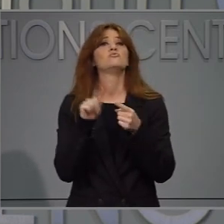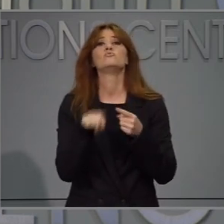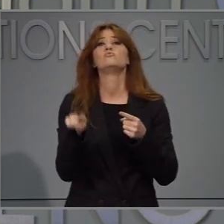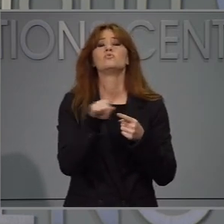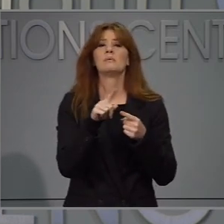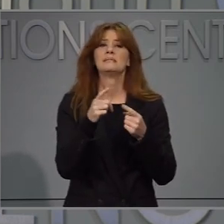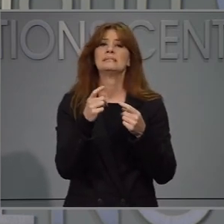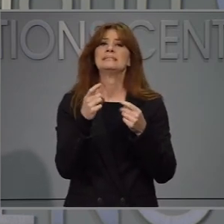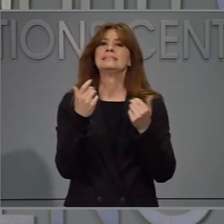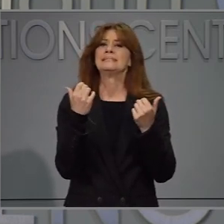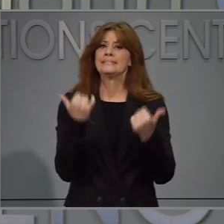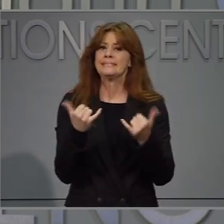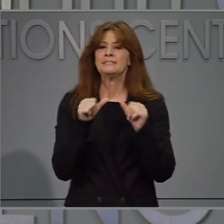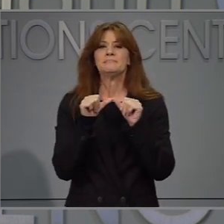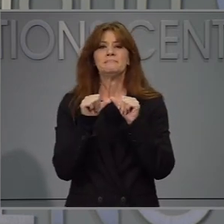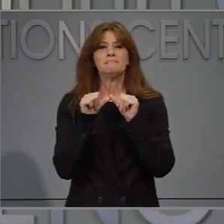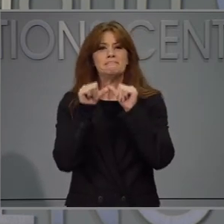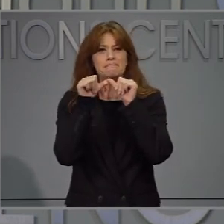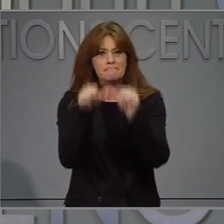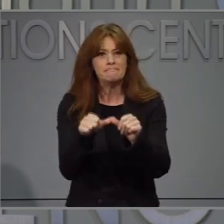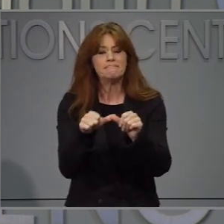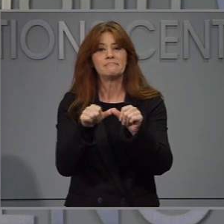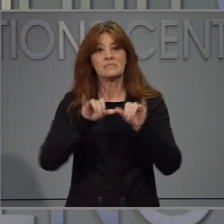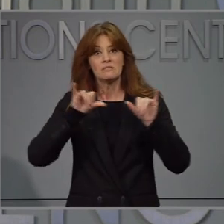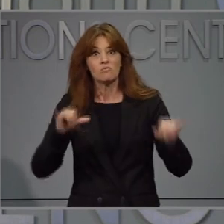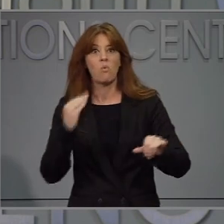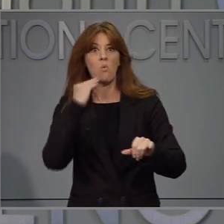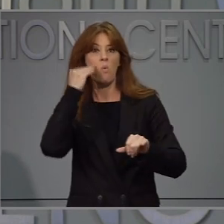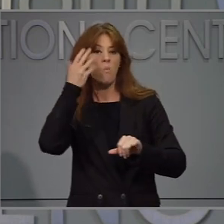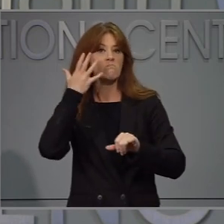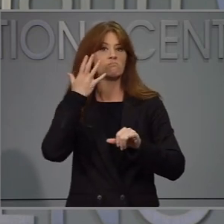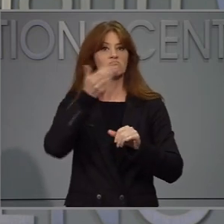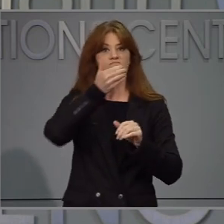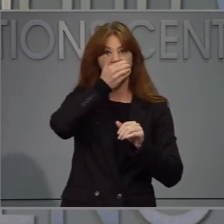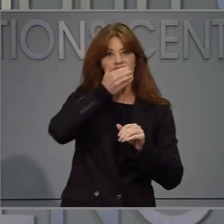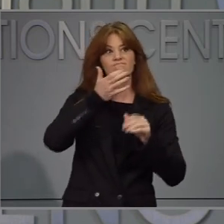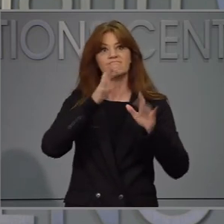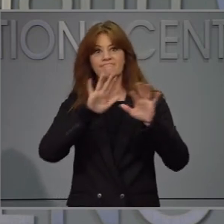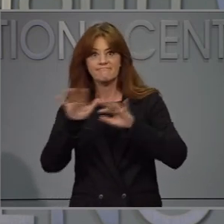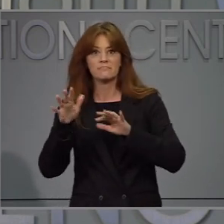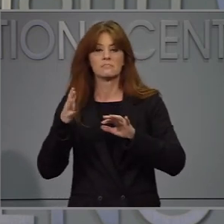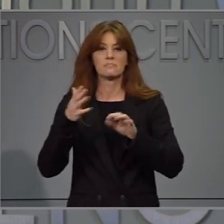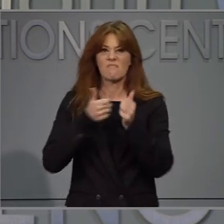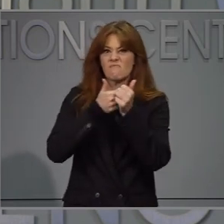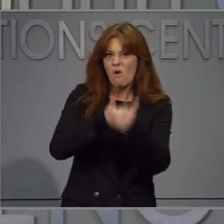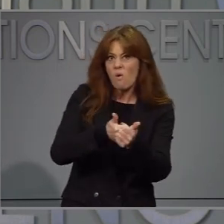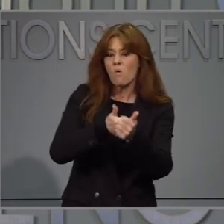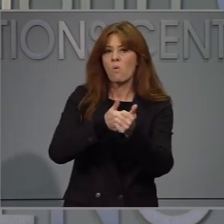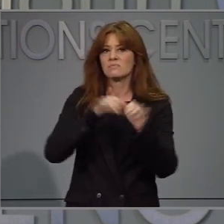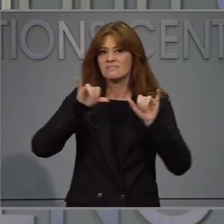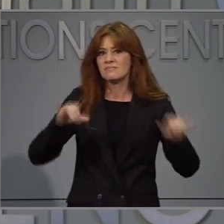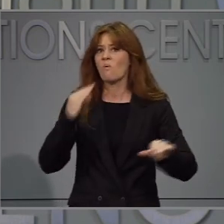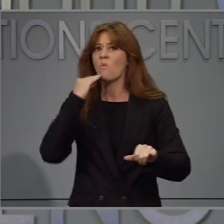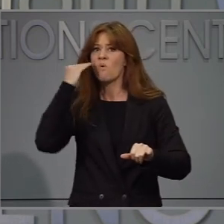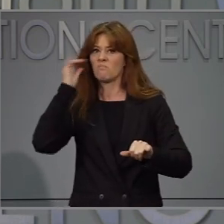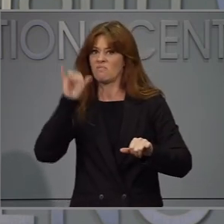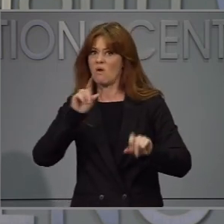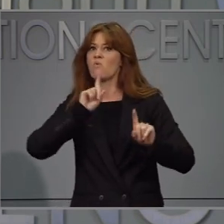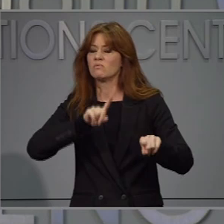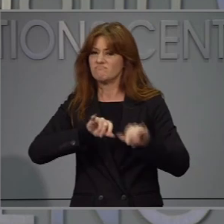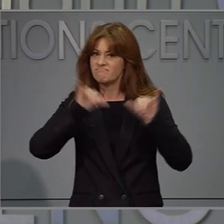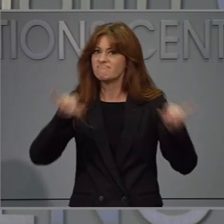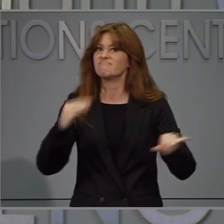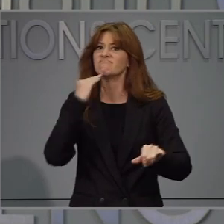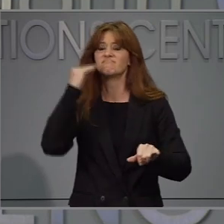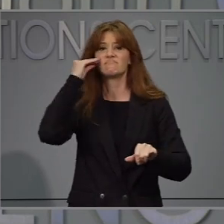stay vigilant. Right now, we need people to continue following the stay-at-home order so that